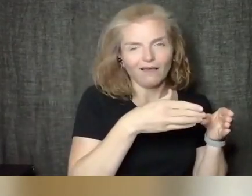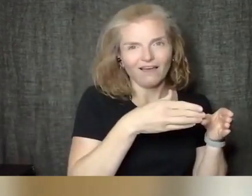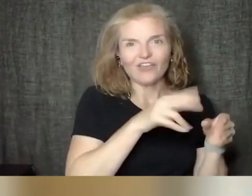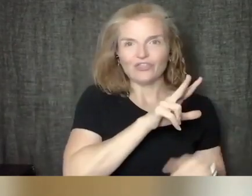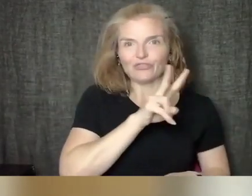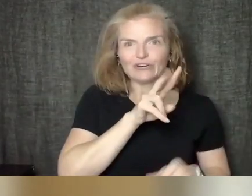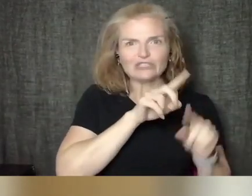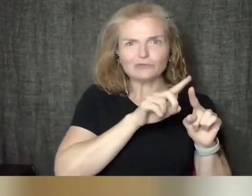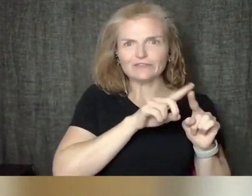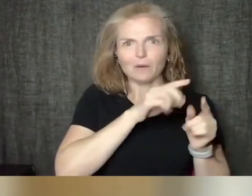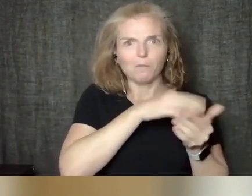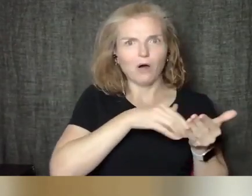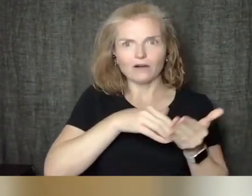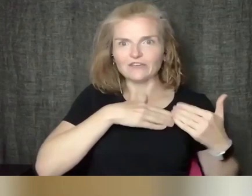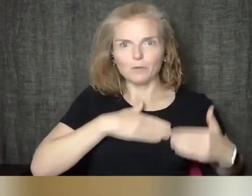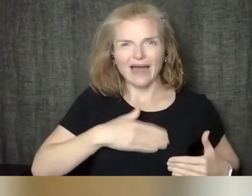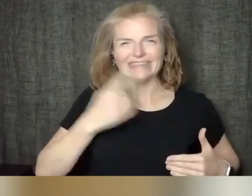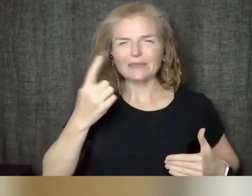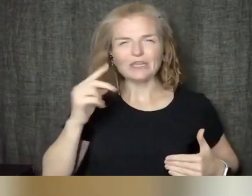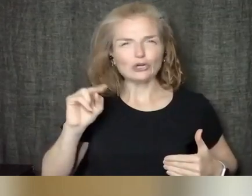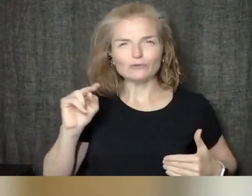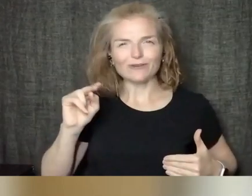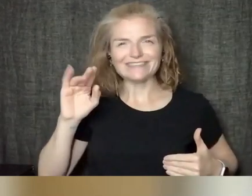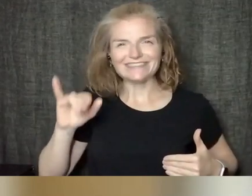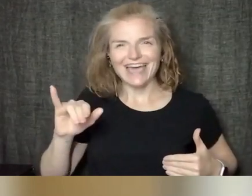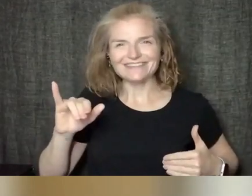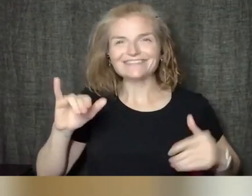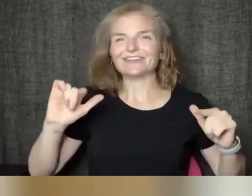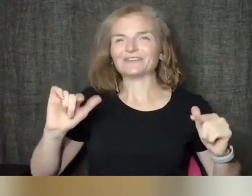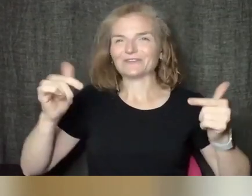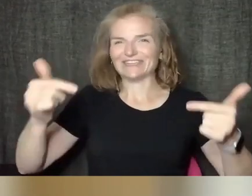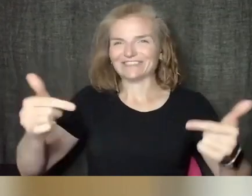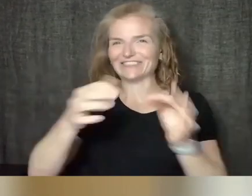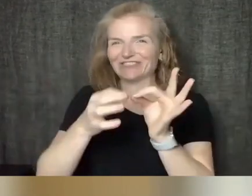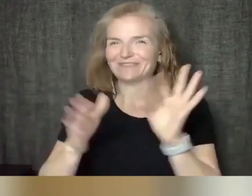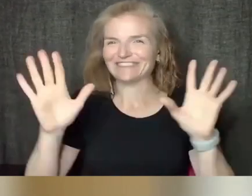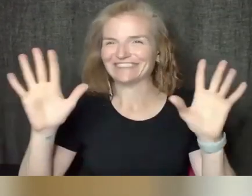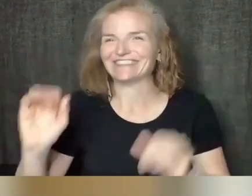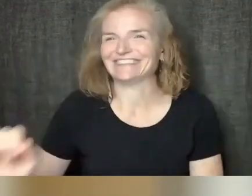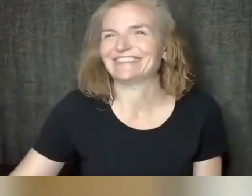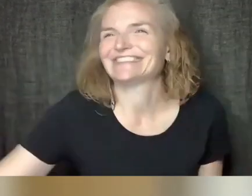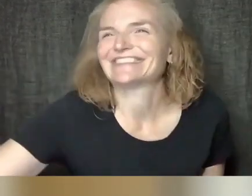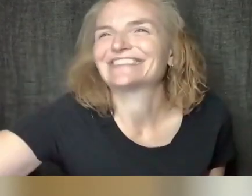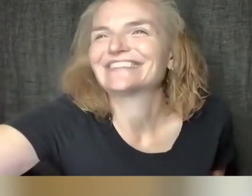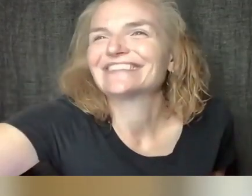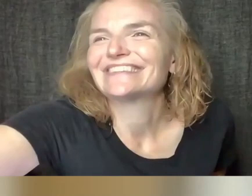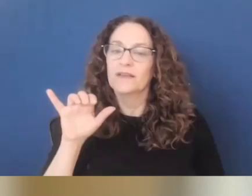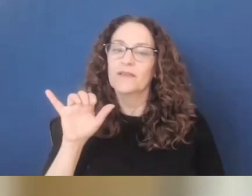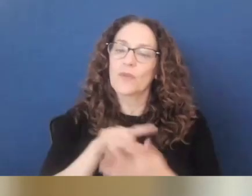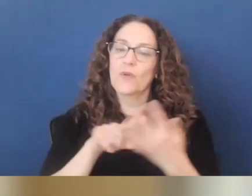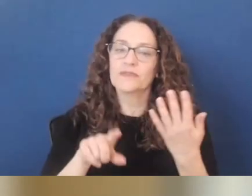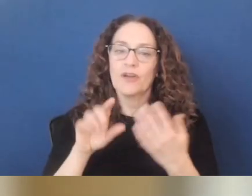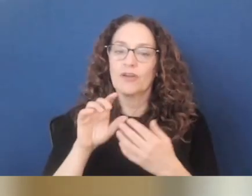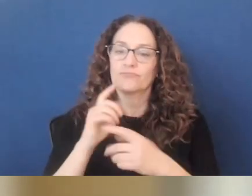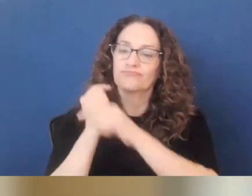body or something that neutralizes it. So those are kind of classic Buddhist approaches, but you